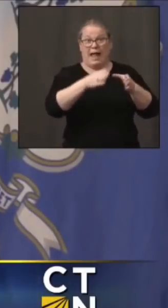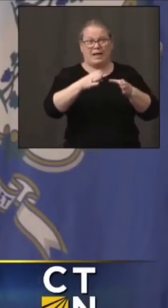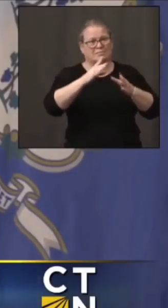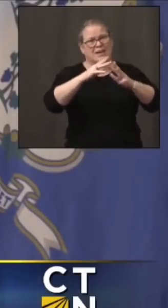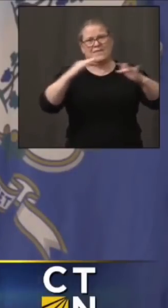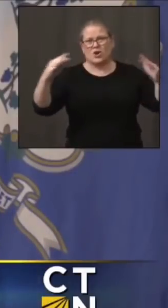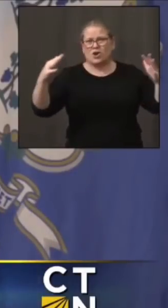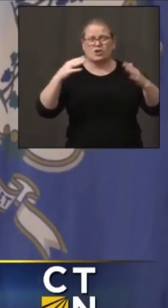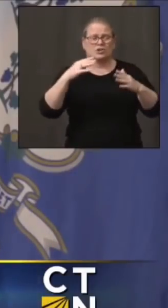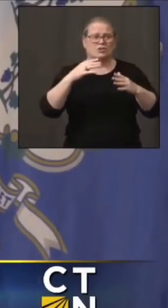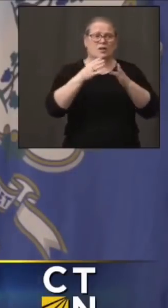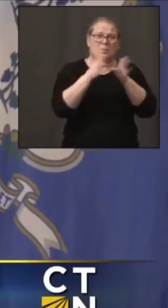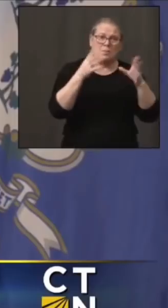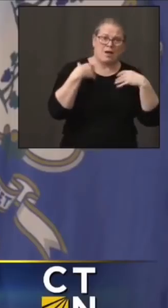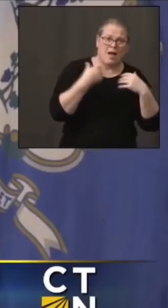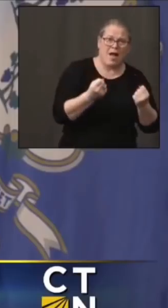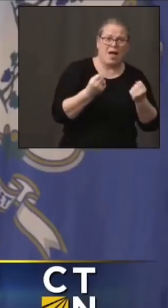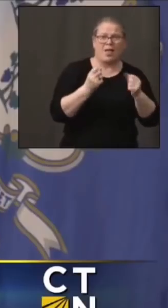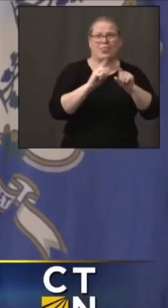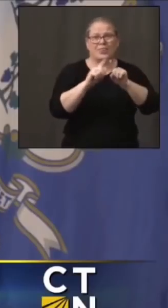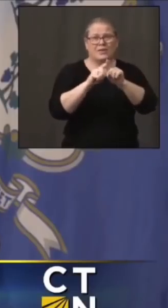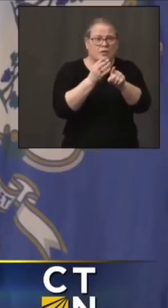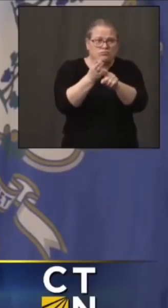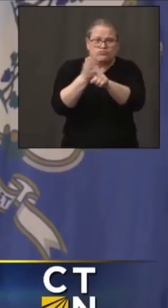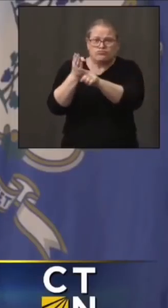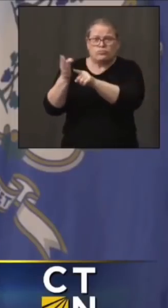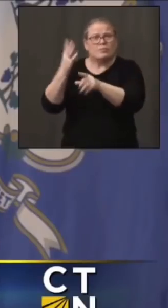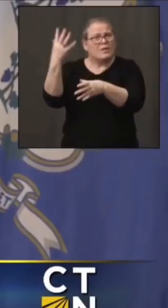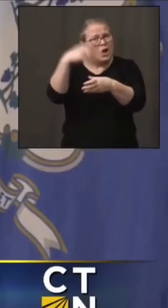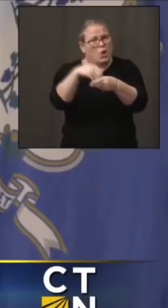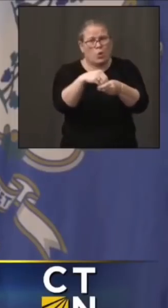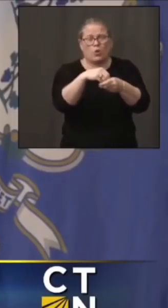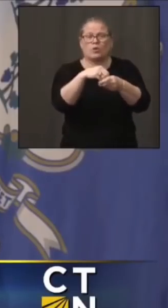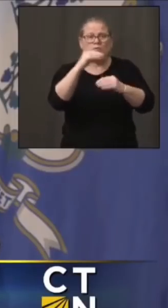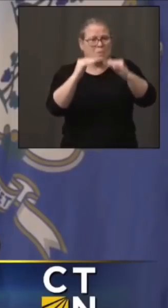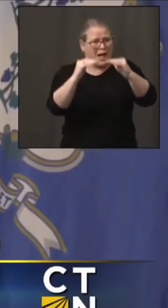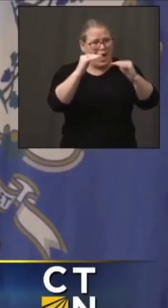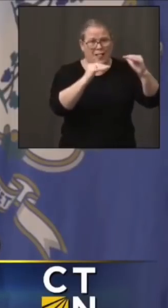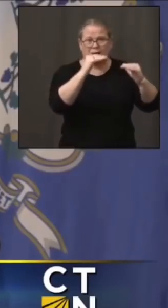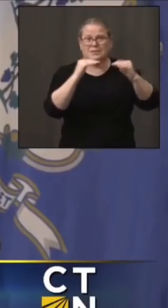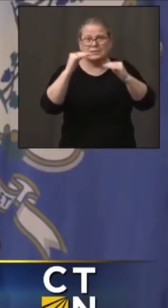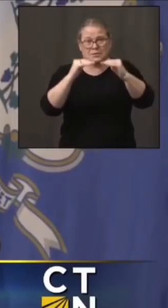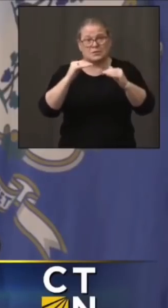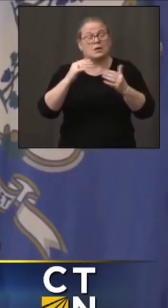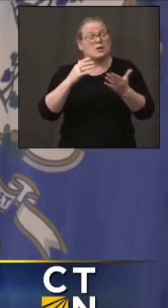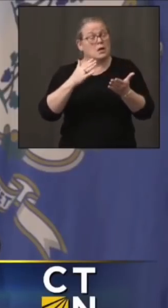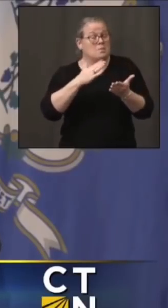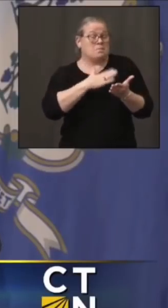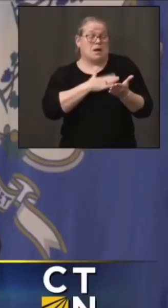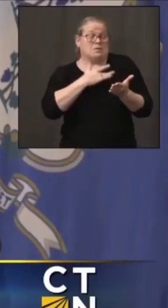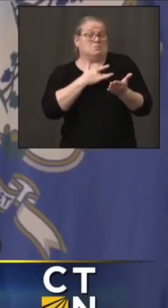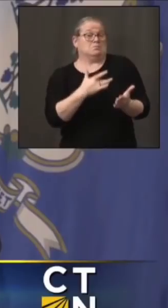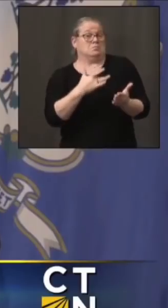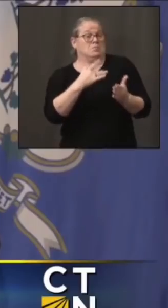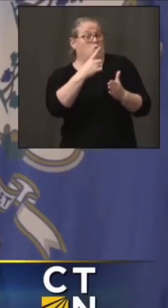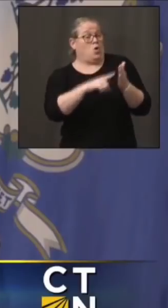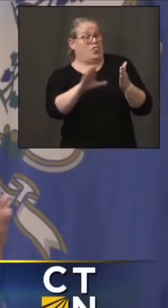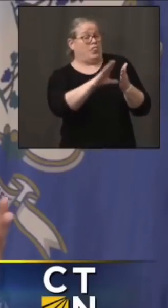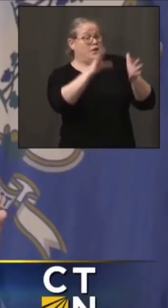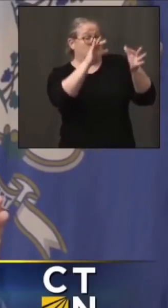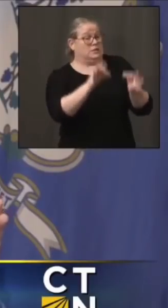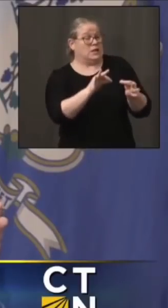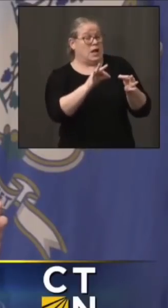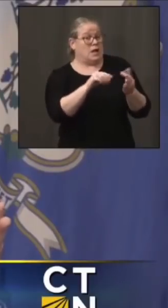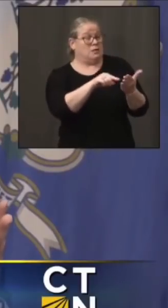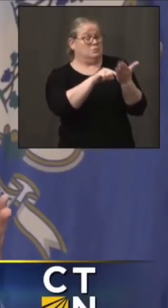health, but also different interests out there. They put that together as a balance. And my inclination is to listen to them. I think